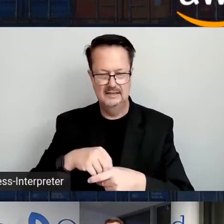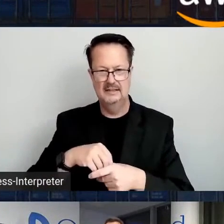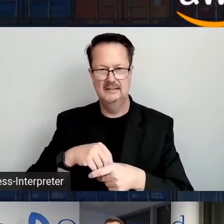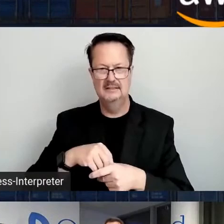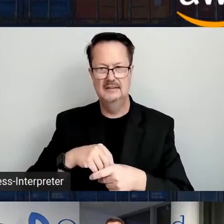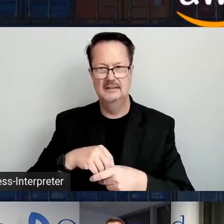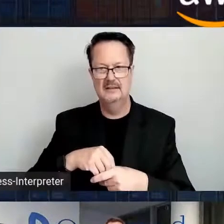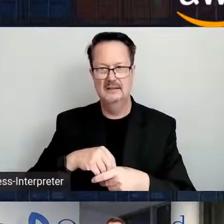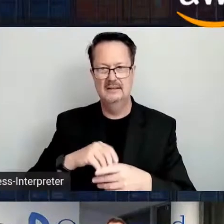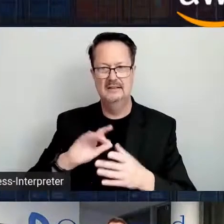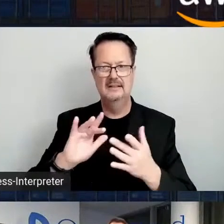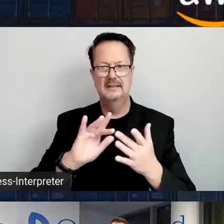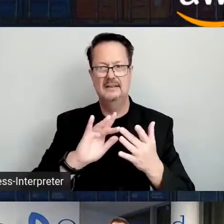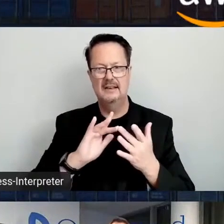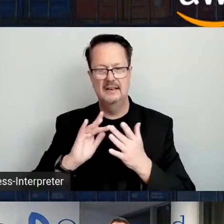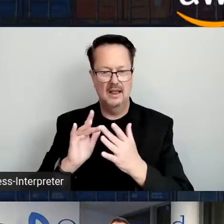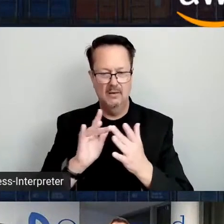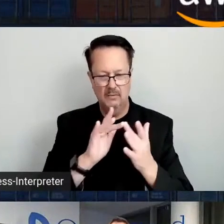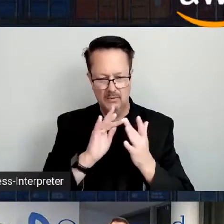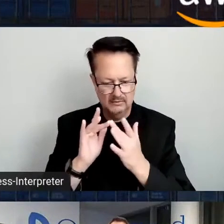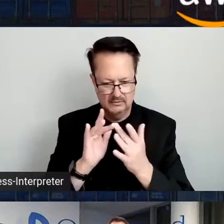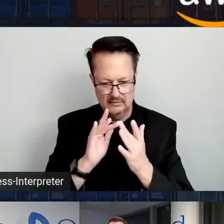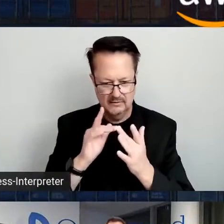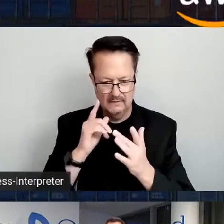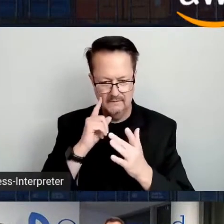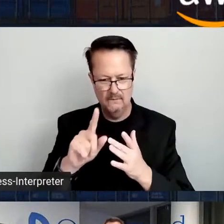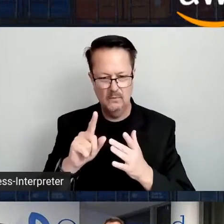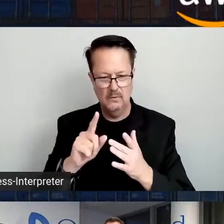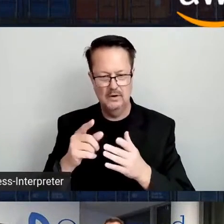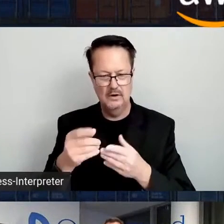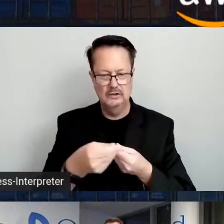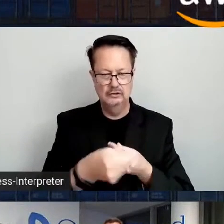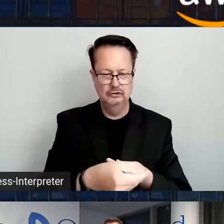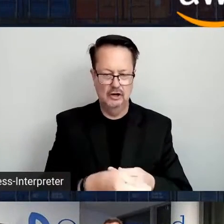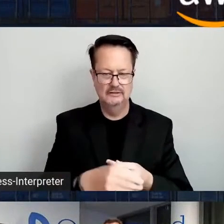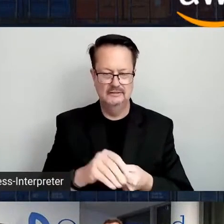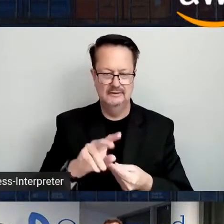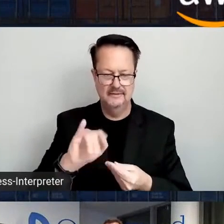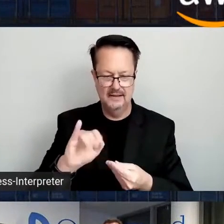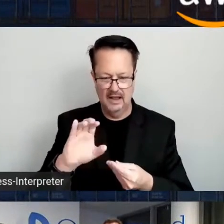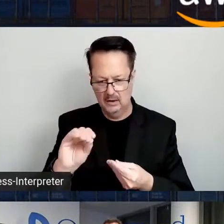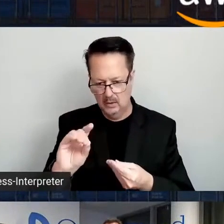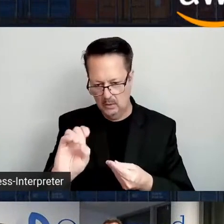network optimization, also, for the charging of the vehicle, or